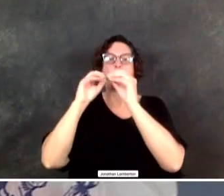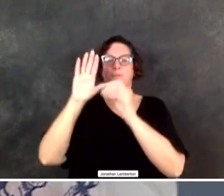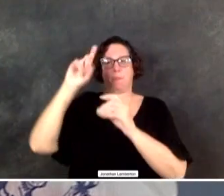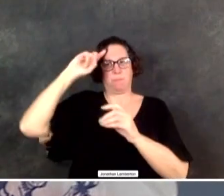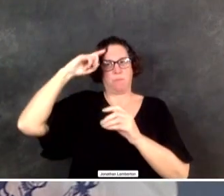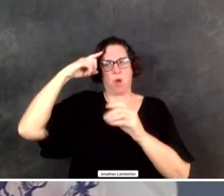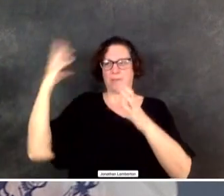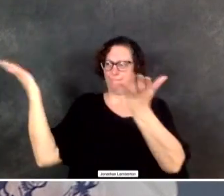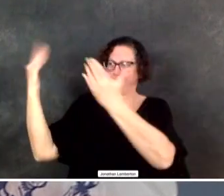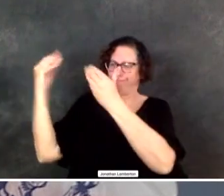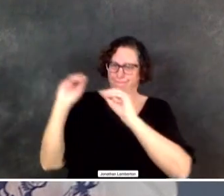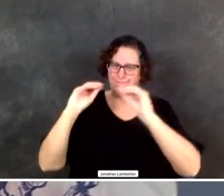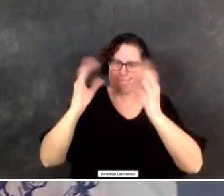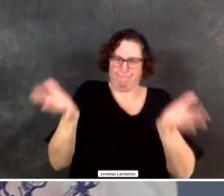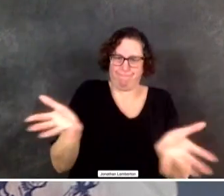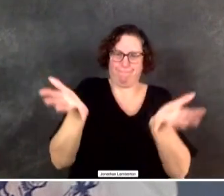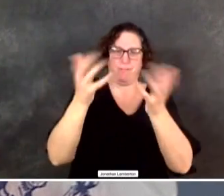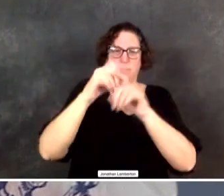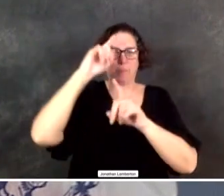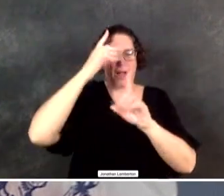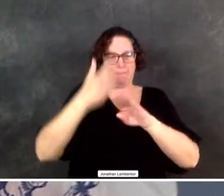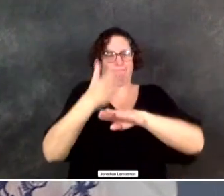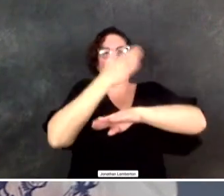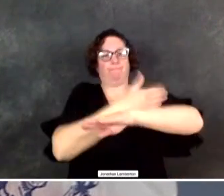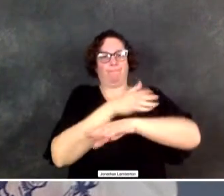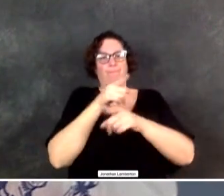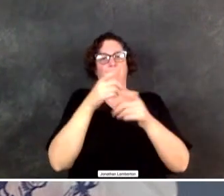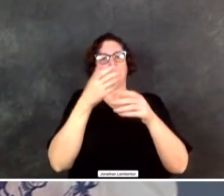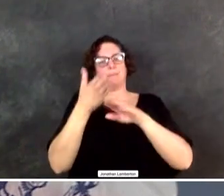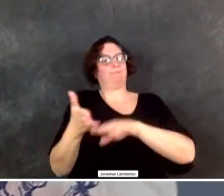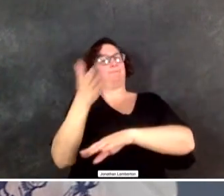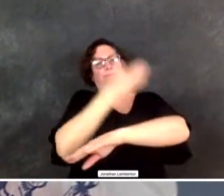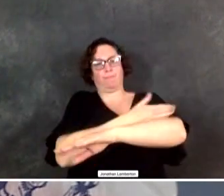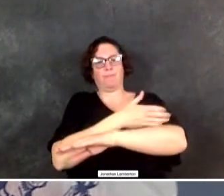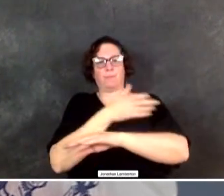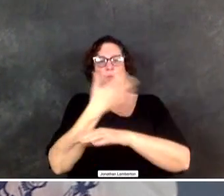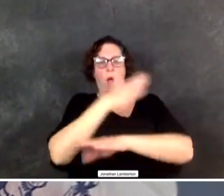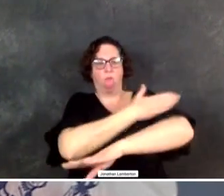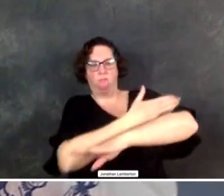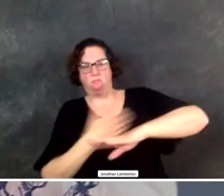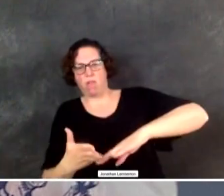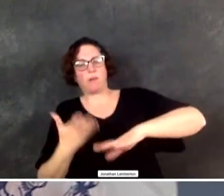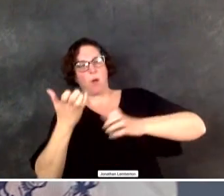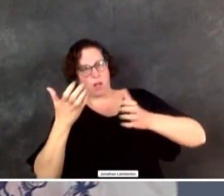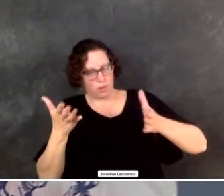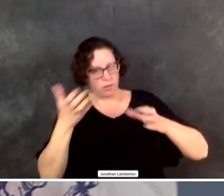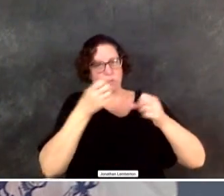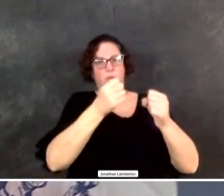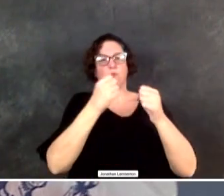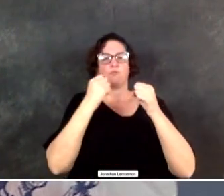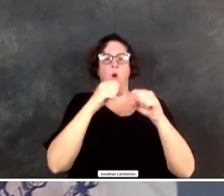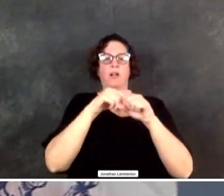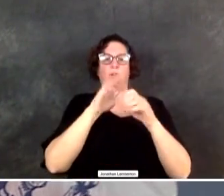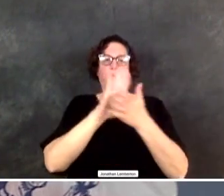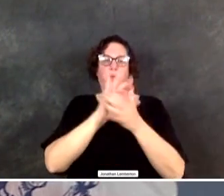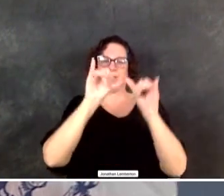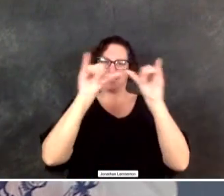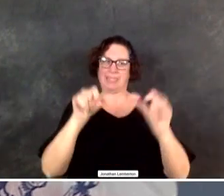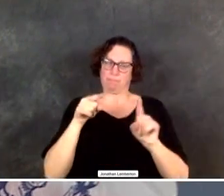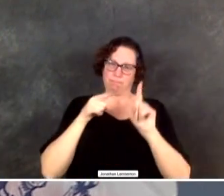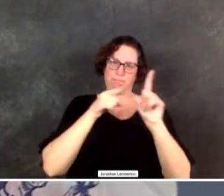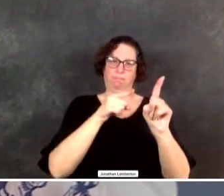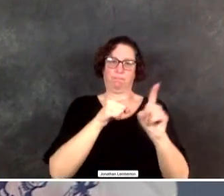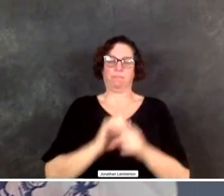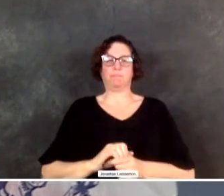strong. Because this, again, this next school year is going to have to be the greatest school year we've ever had to overcome what we've lost. On the